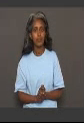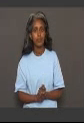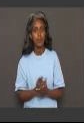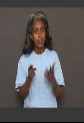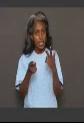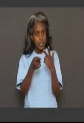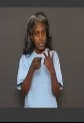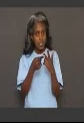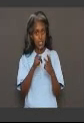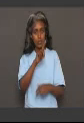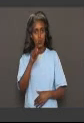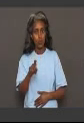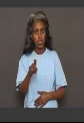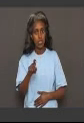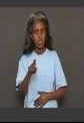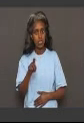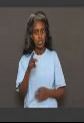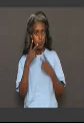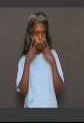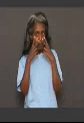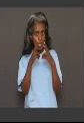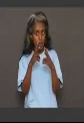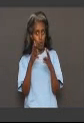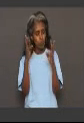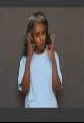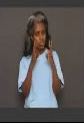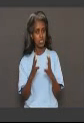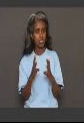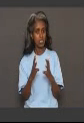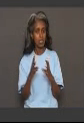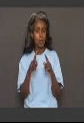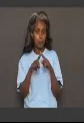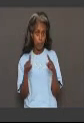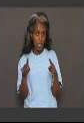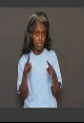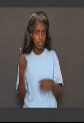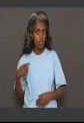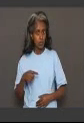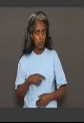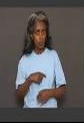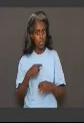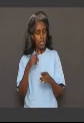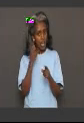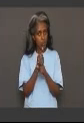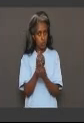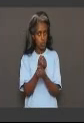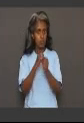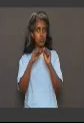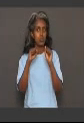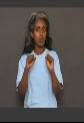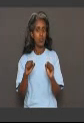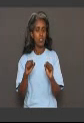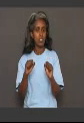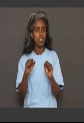The third question may look more tricky, but we can actually solve it